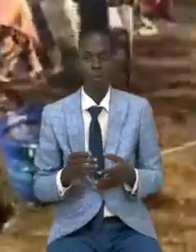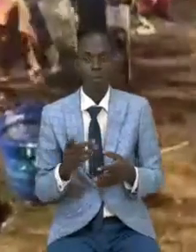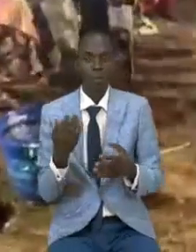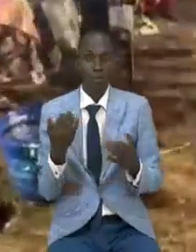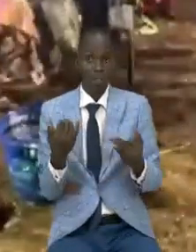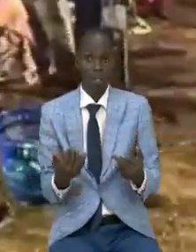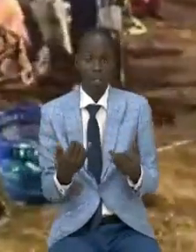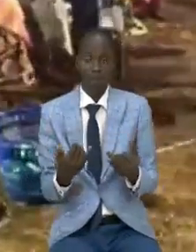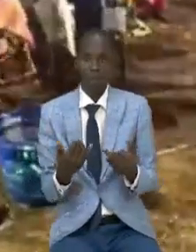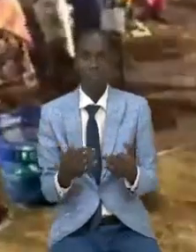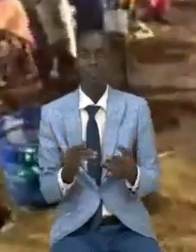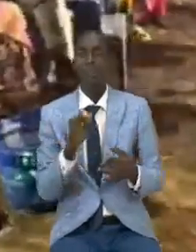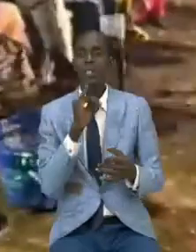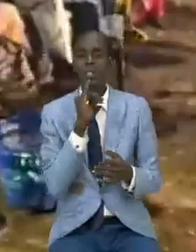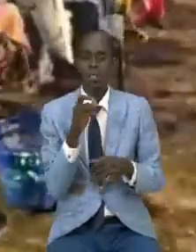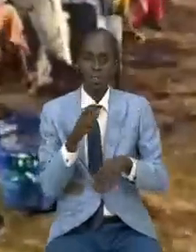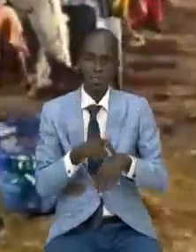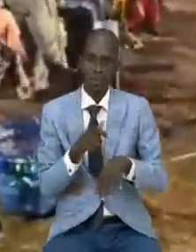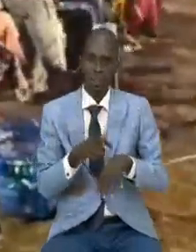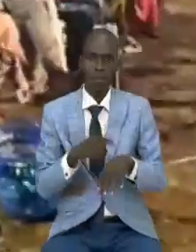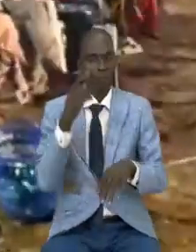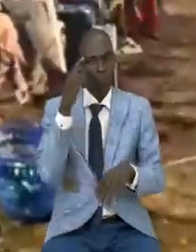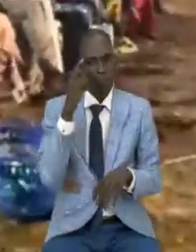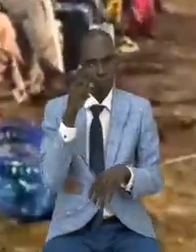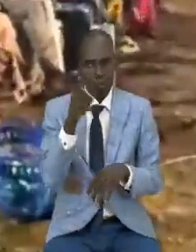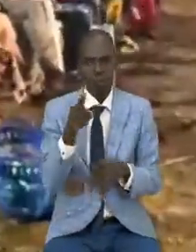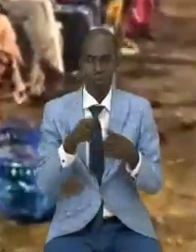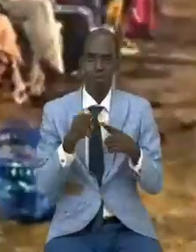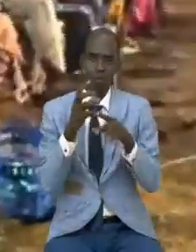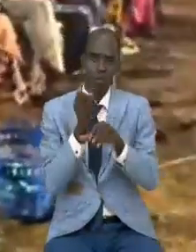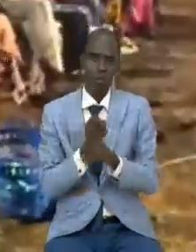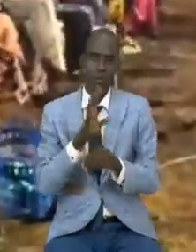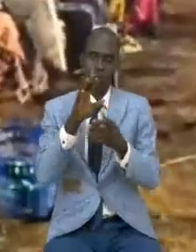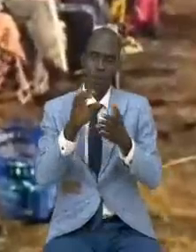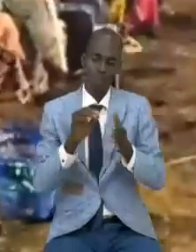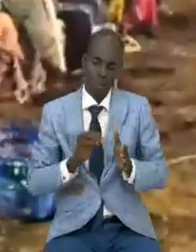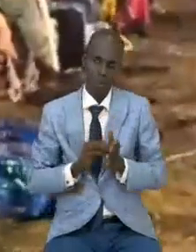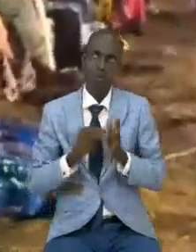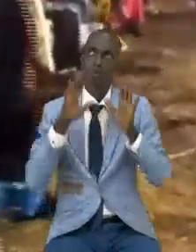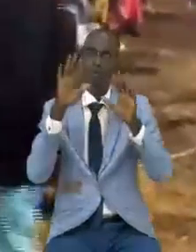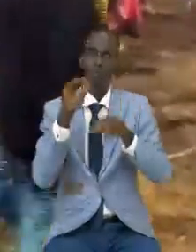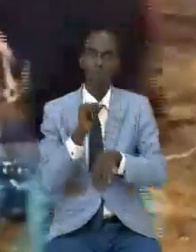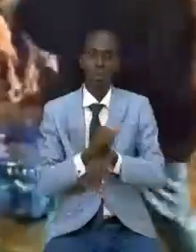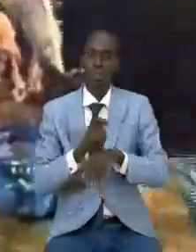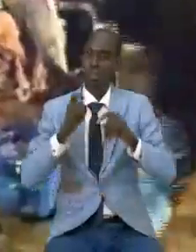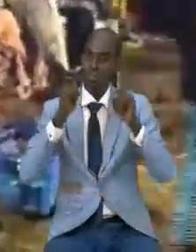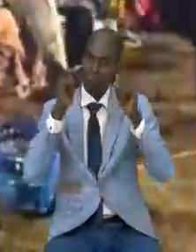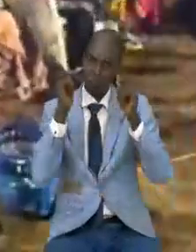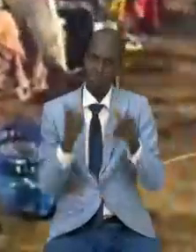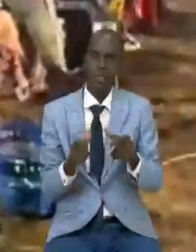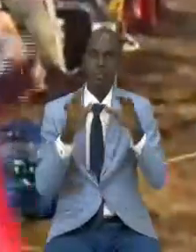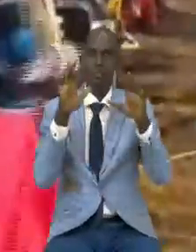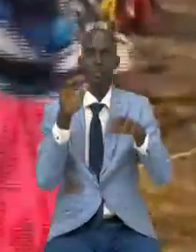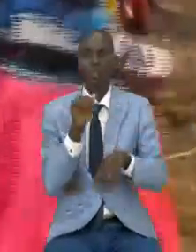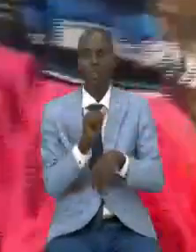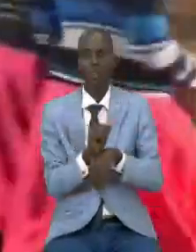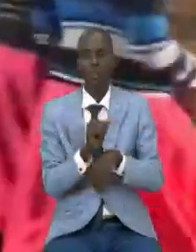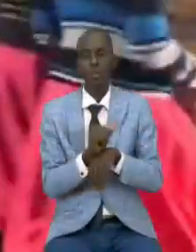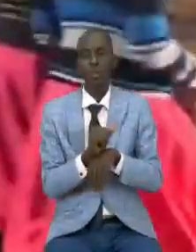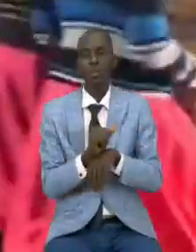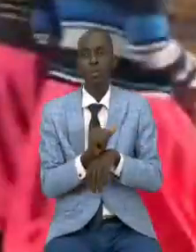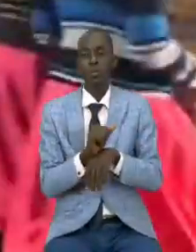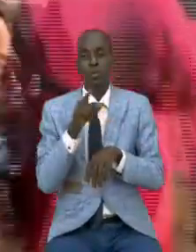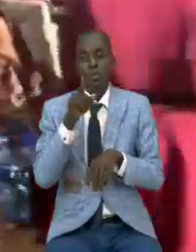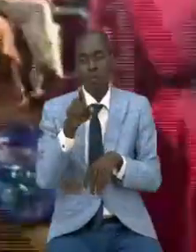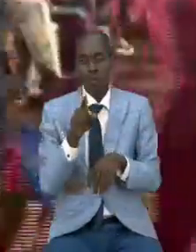lm.org/connect. And right here, you can actually join direct and we can follow you up. Don't forget, this is the Supernatural